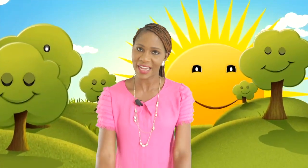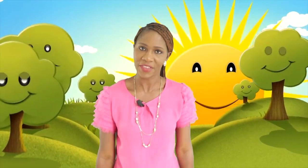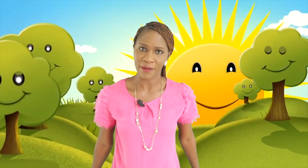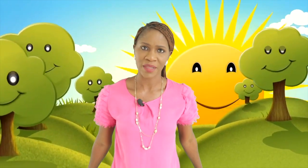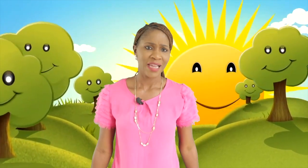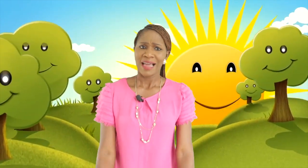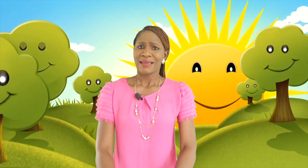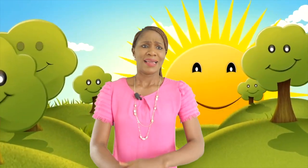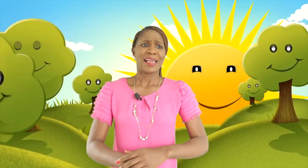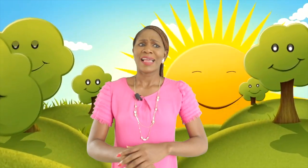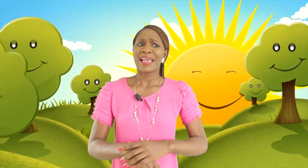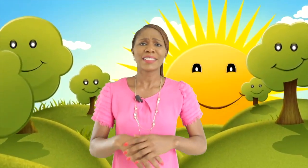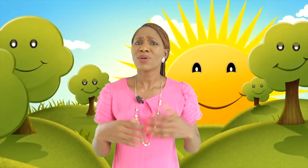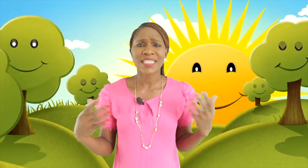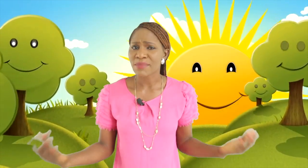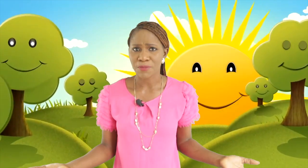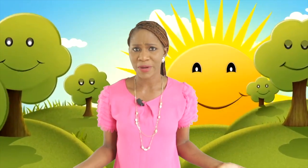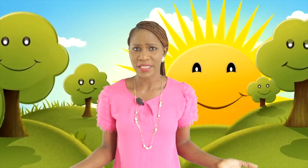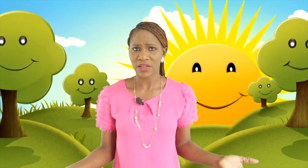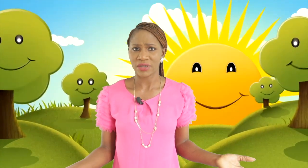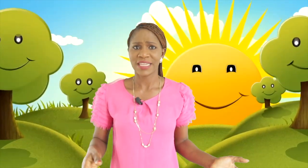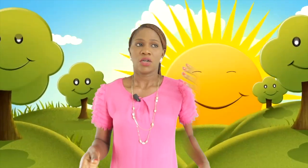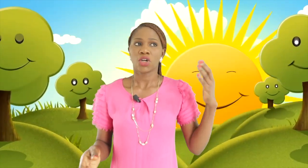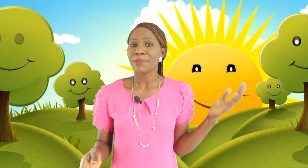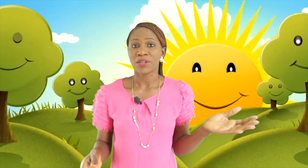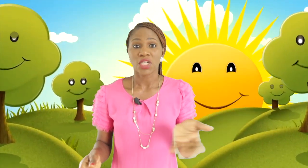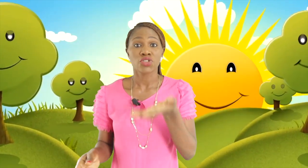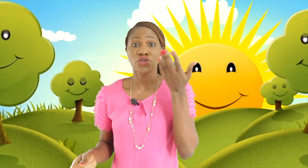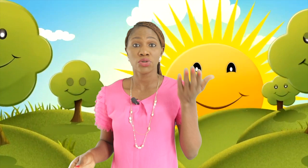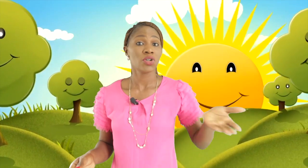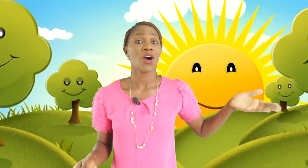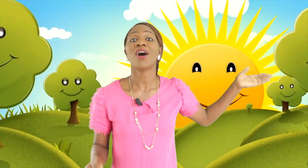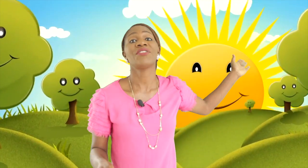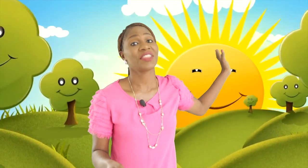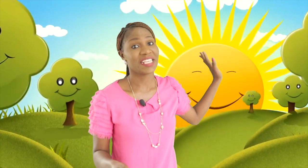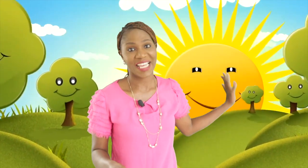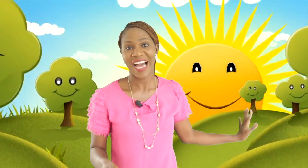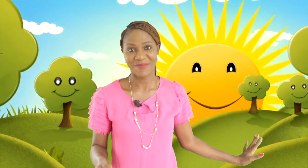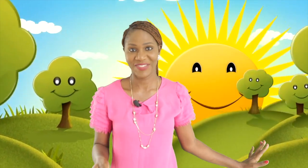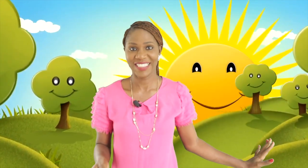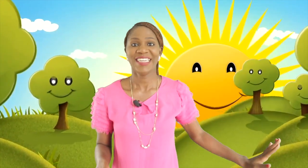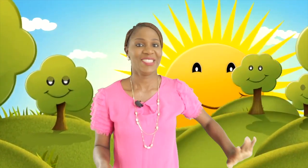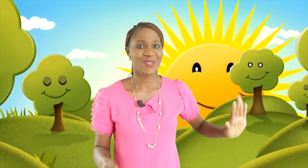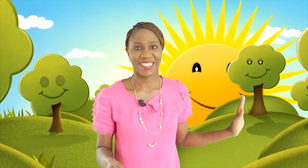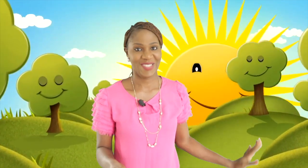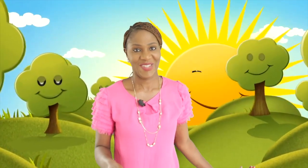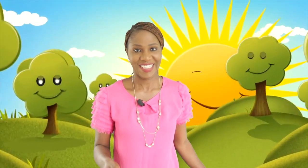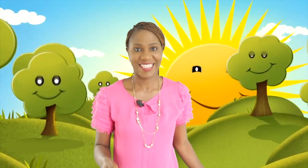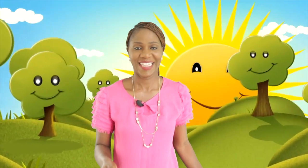good father. It's a good time to praise God. God brought us through all the things that happened